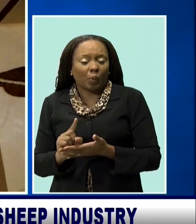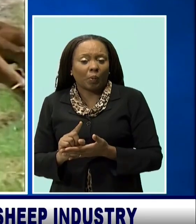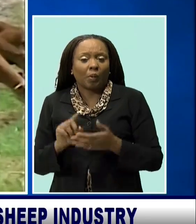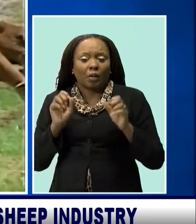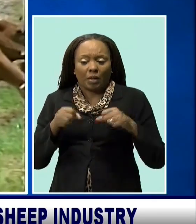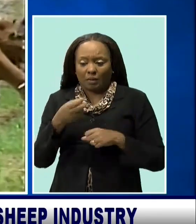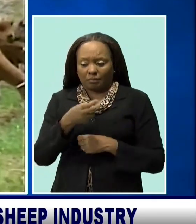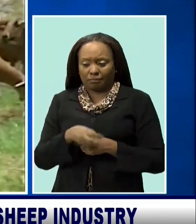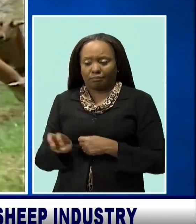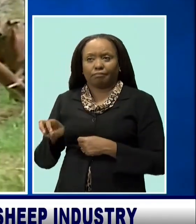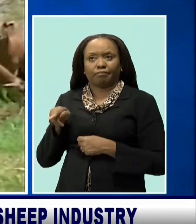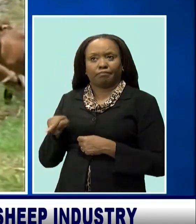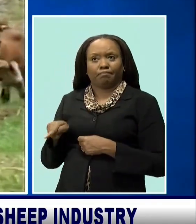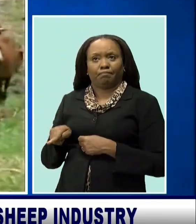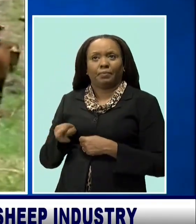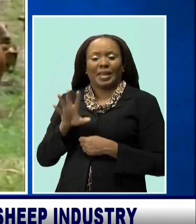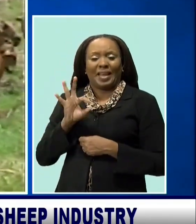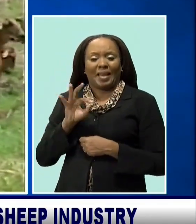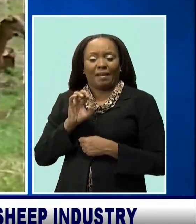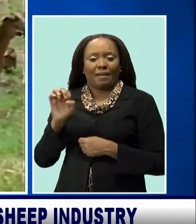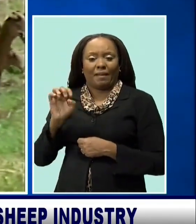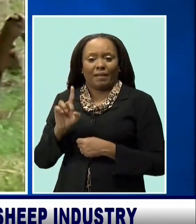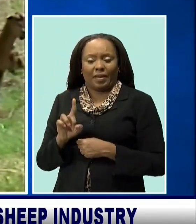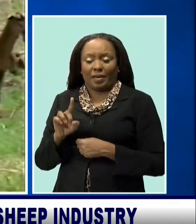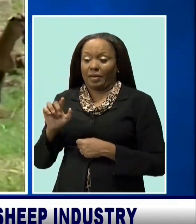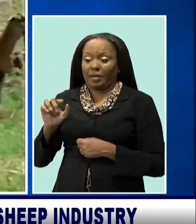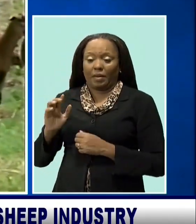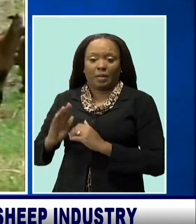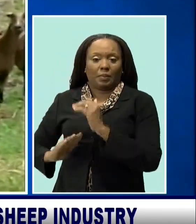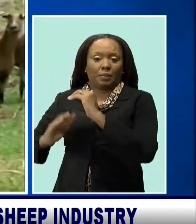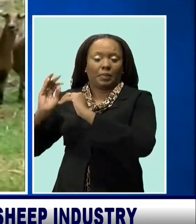transferred to the feedlot where through intensive